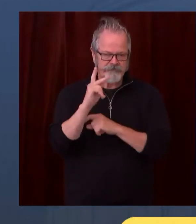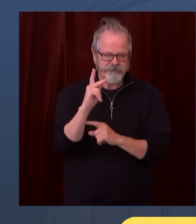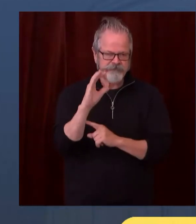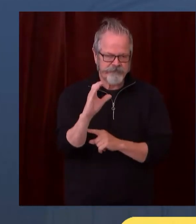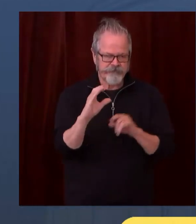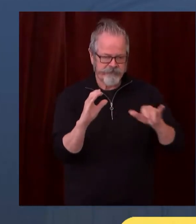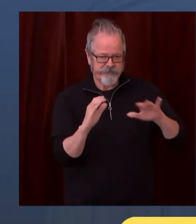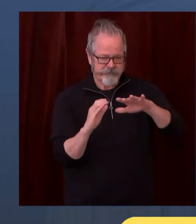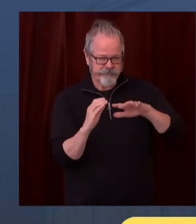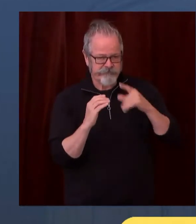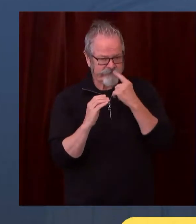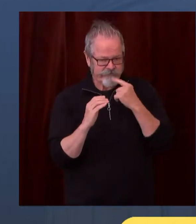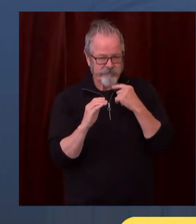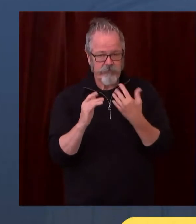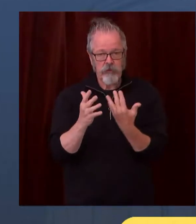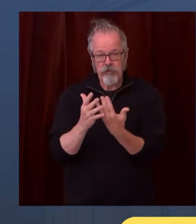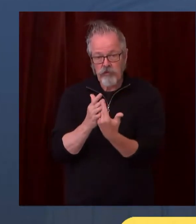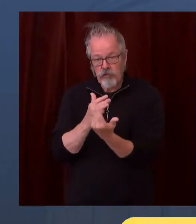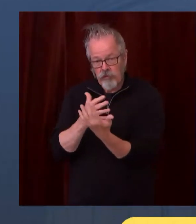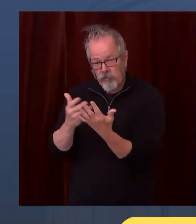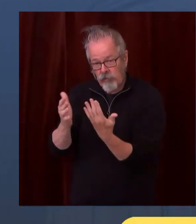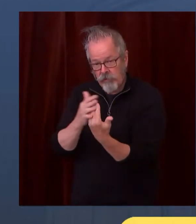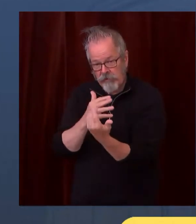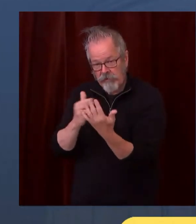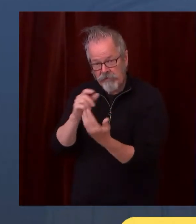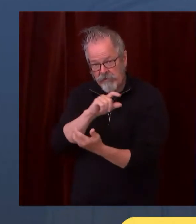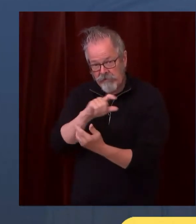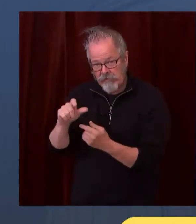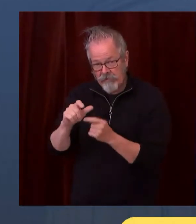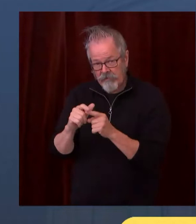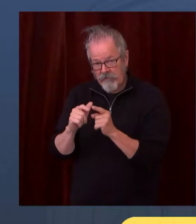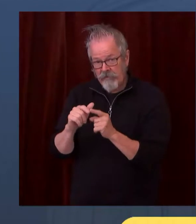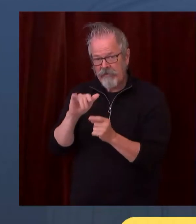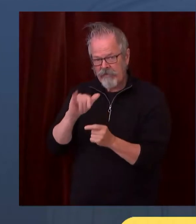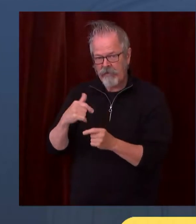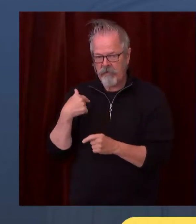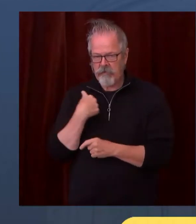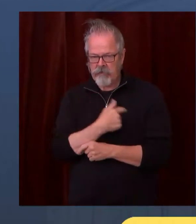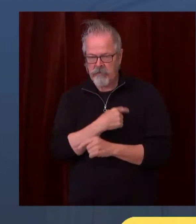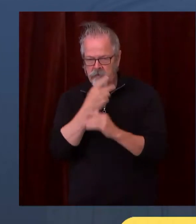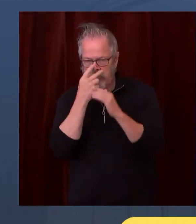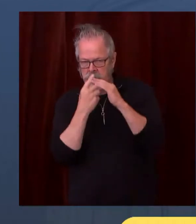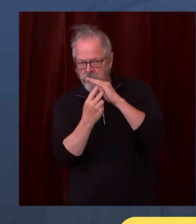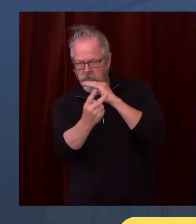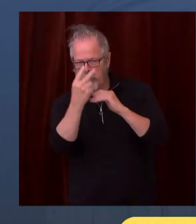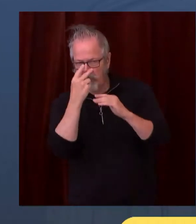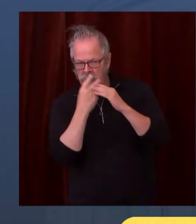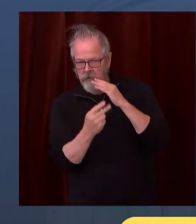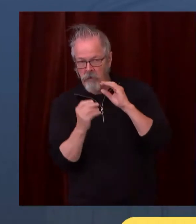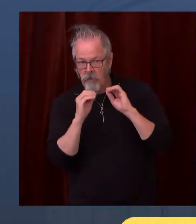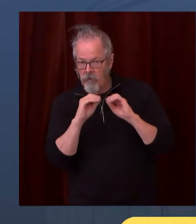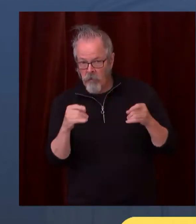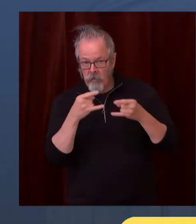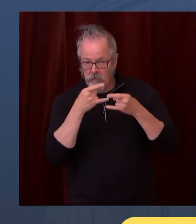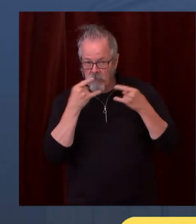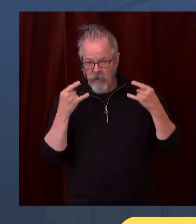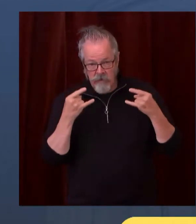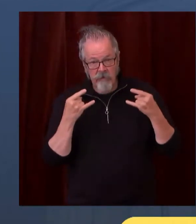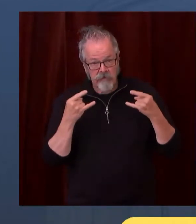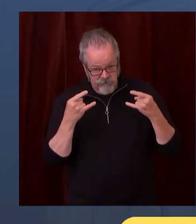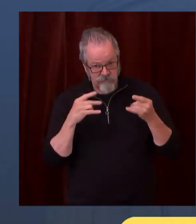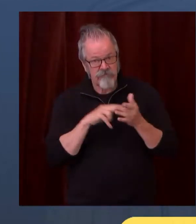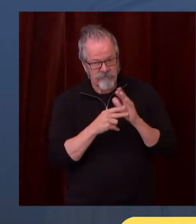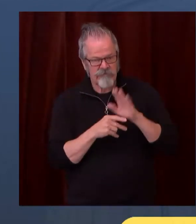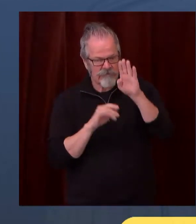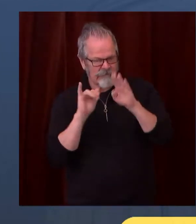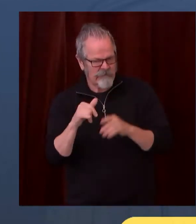up campaign. And you'll see that in King County, the numbers have essentially plateaued, might be coming down a bit,